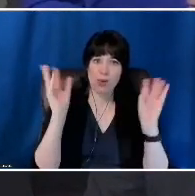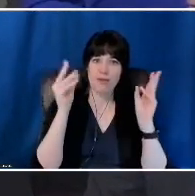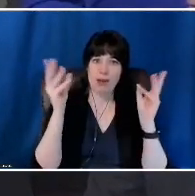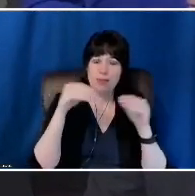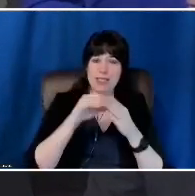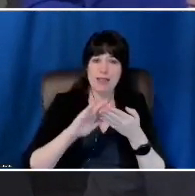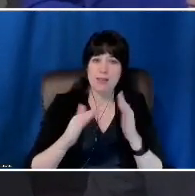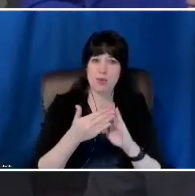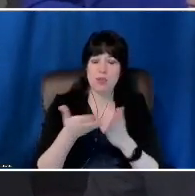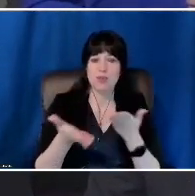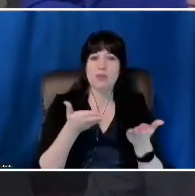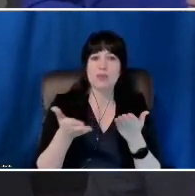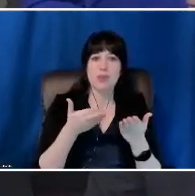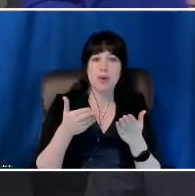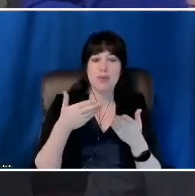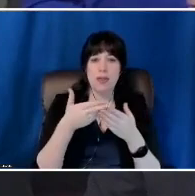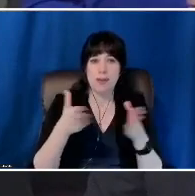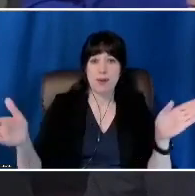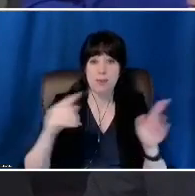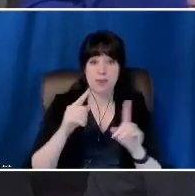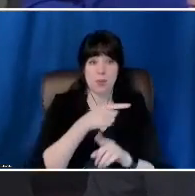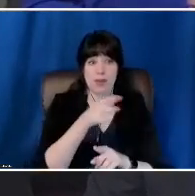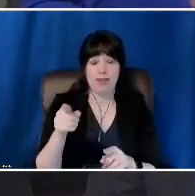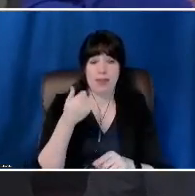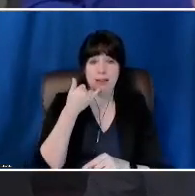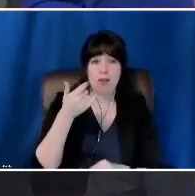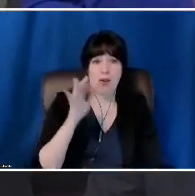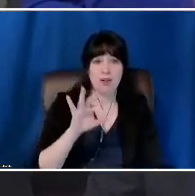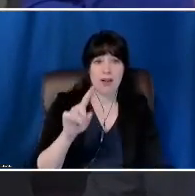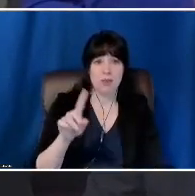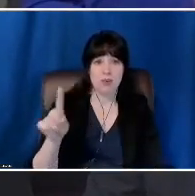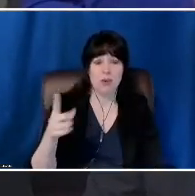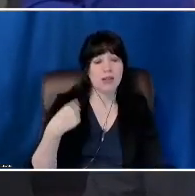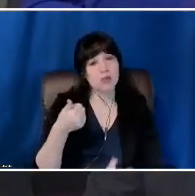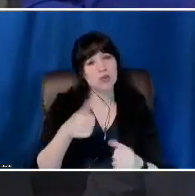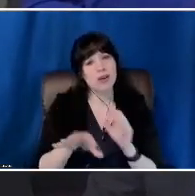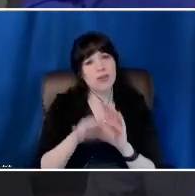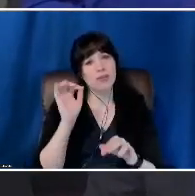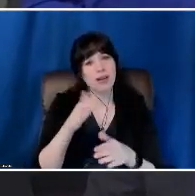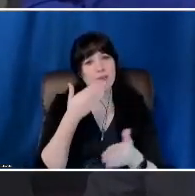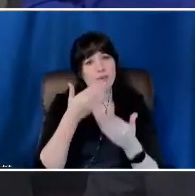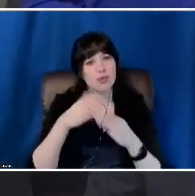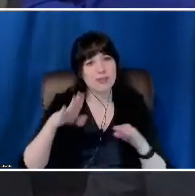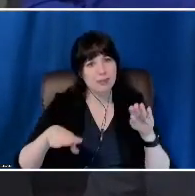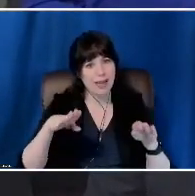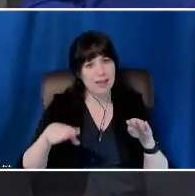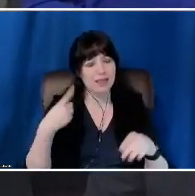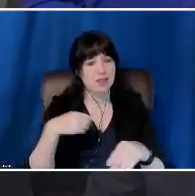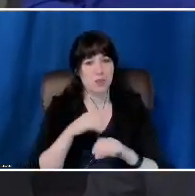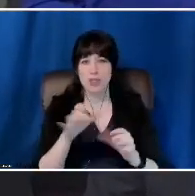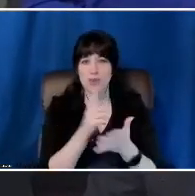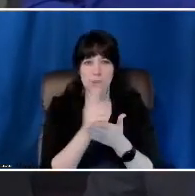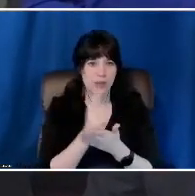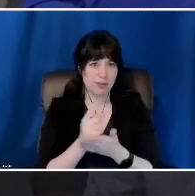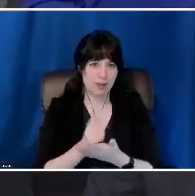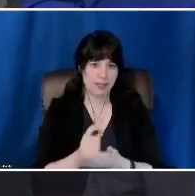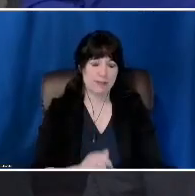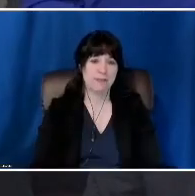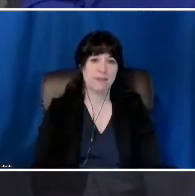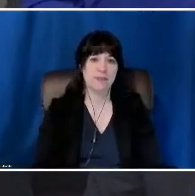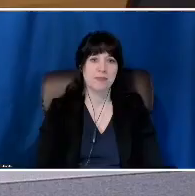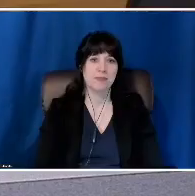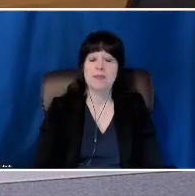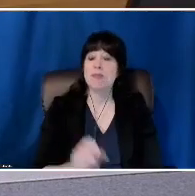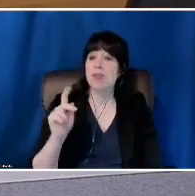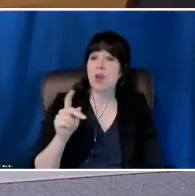community to serve the public when they call 911. So we're trying to find that good balance, and we've been doing that week by week. So Chief,